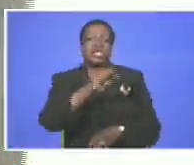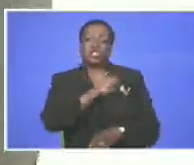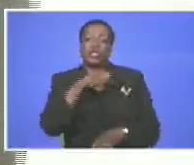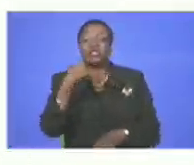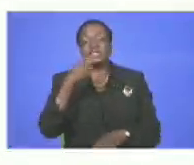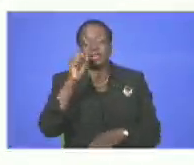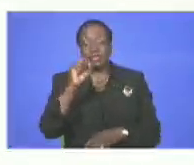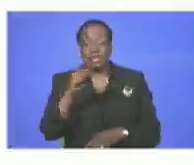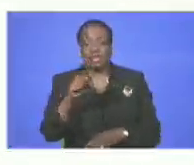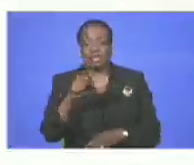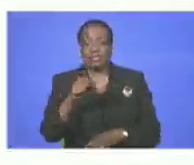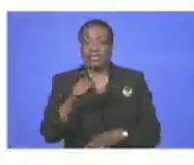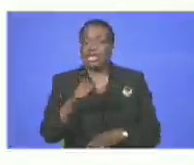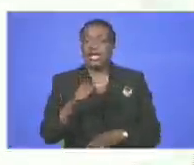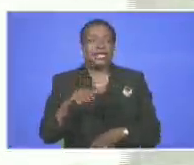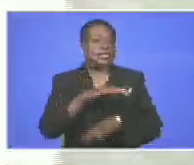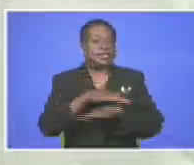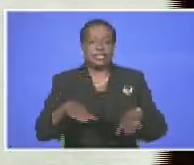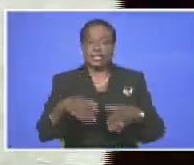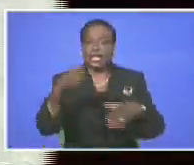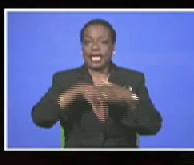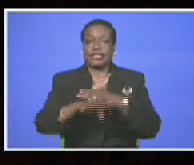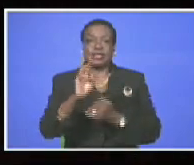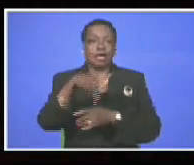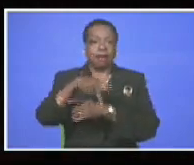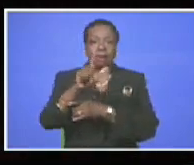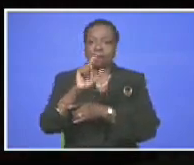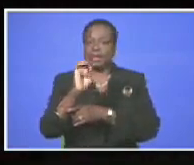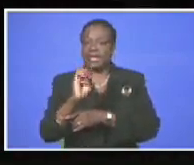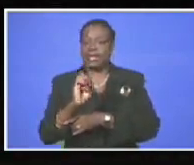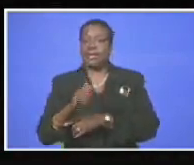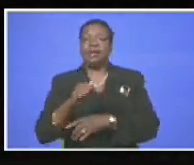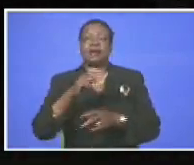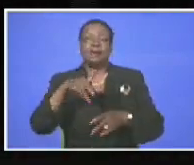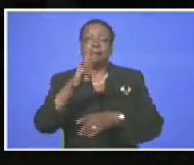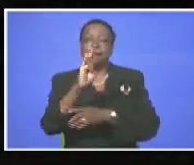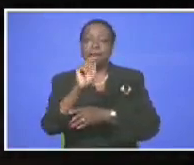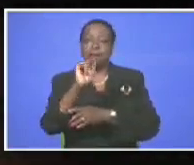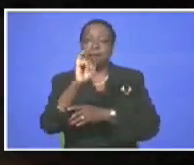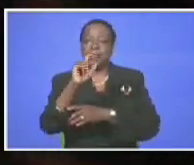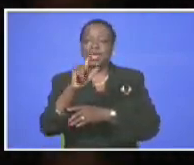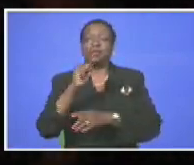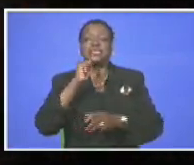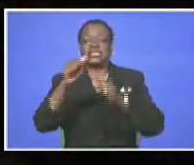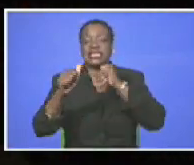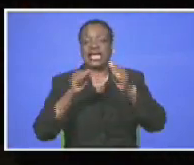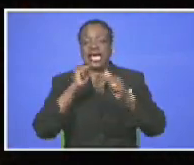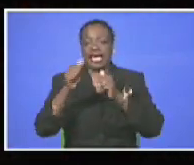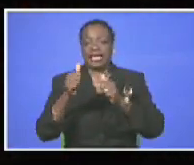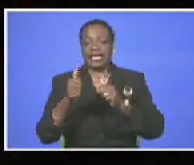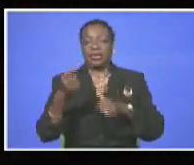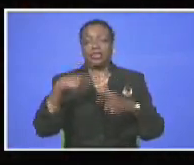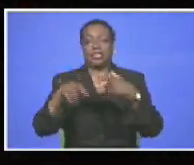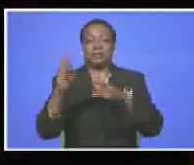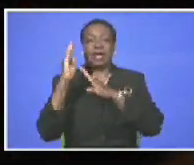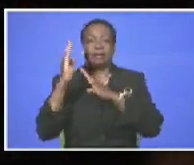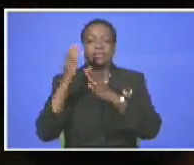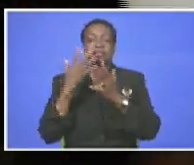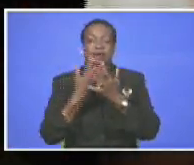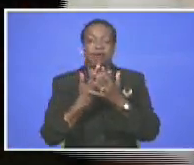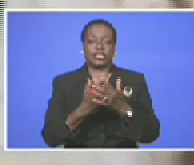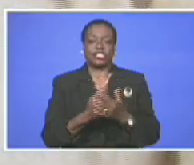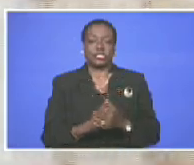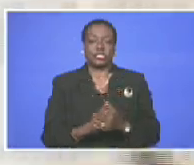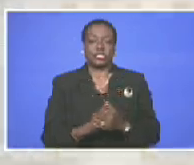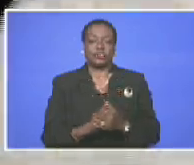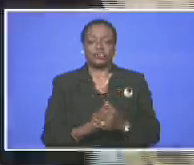said yes. He was not required to enter a plea. Bail was denied and he was remanded to the Bahamas Department of Corrections. Now,